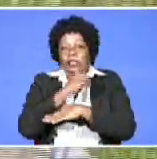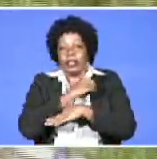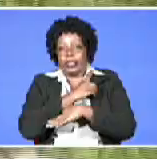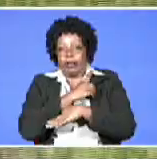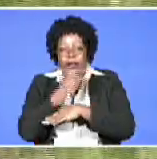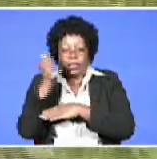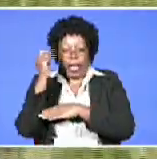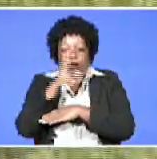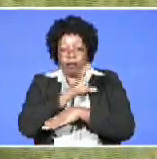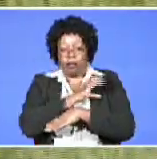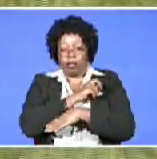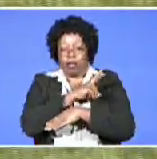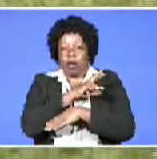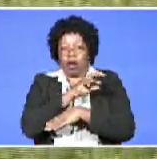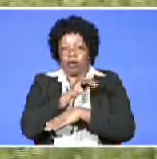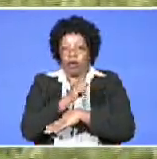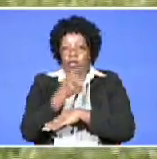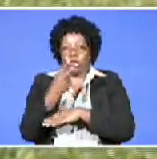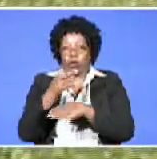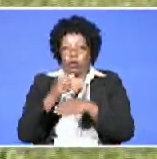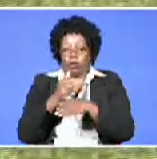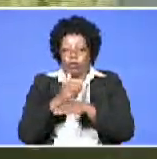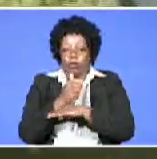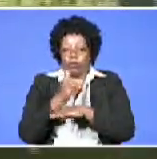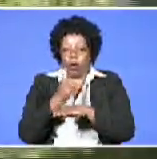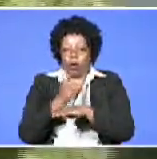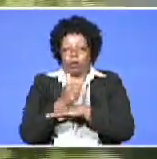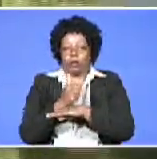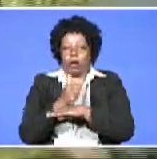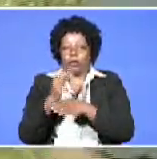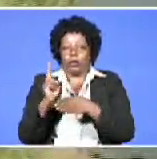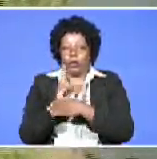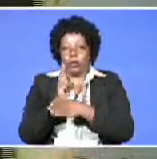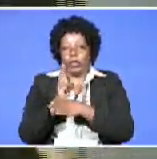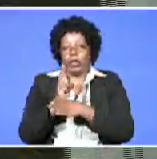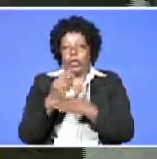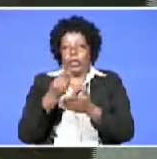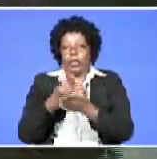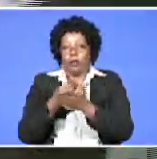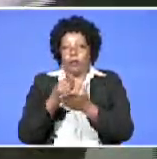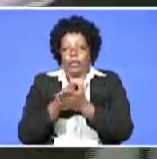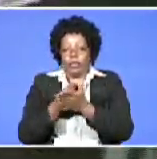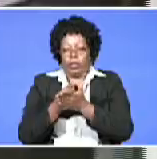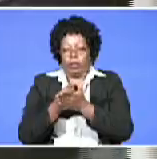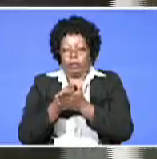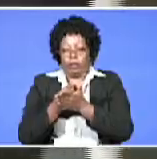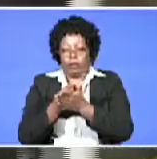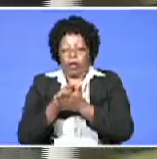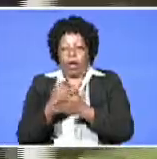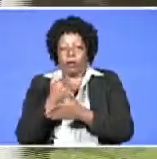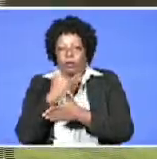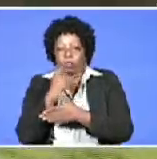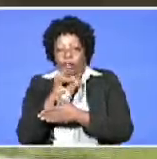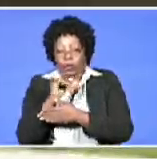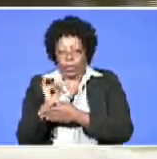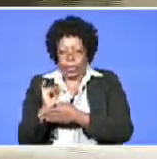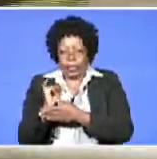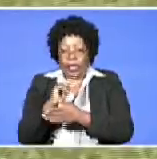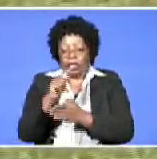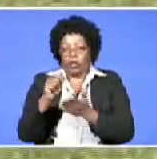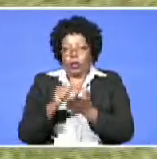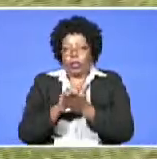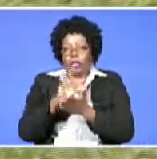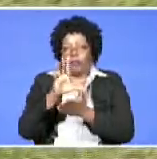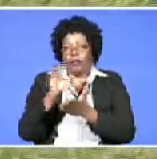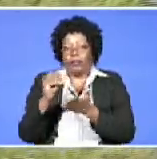Damalis Curry. Charged with two counts of money laundering, Davis allegedly received two sums of money totaling almost